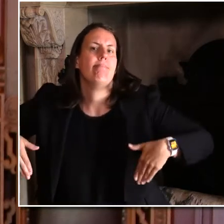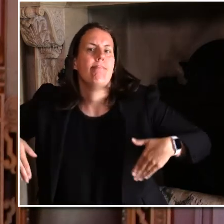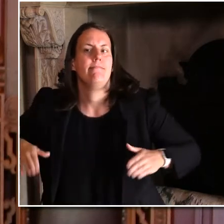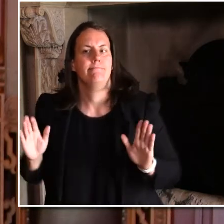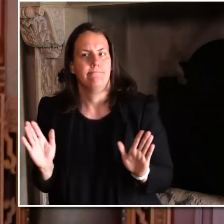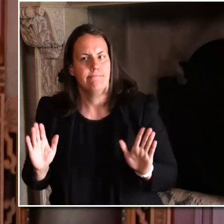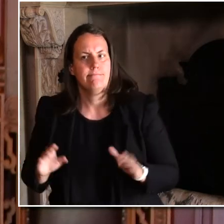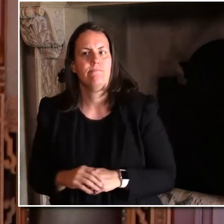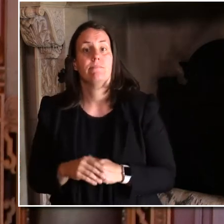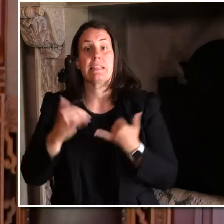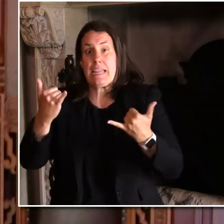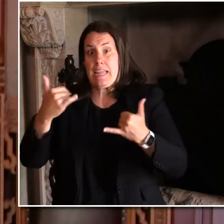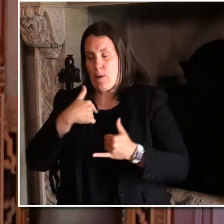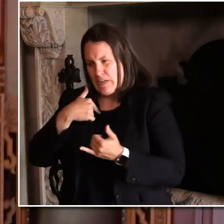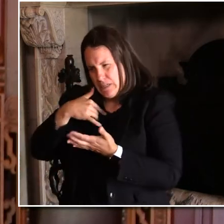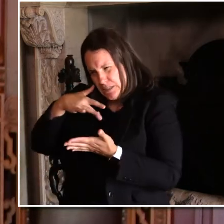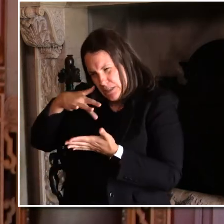fall.